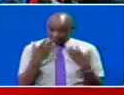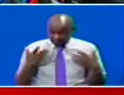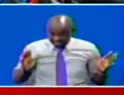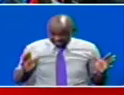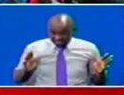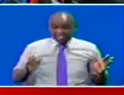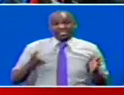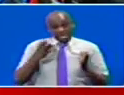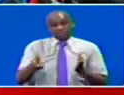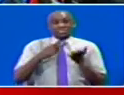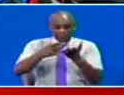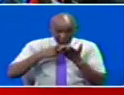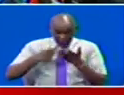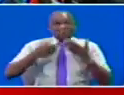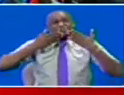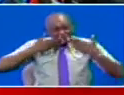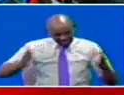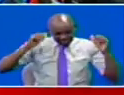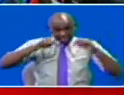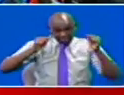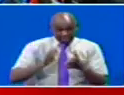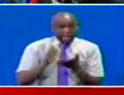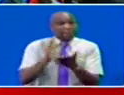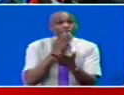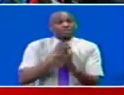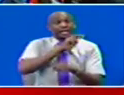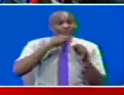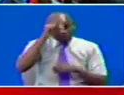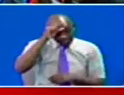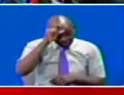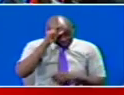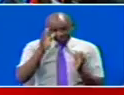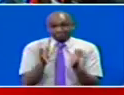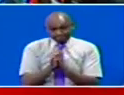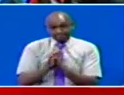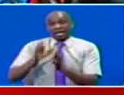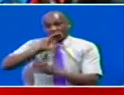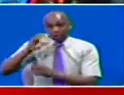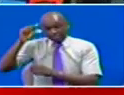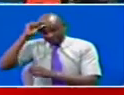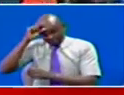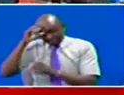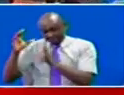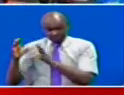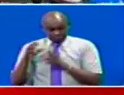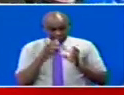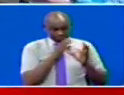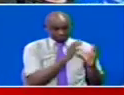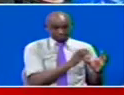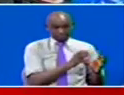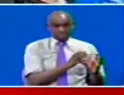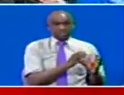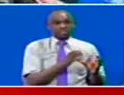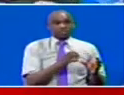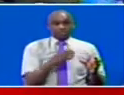agreement is a negotiated agreement between the national government, the county governments,